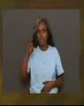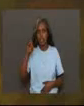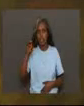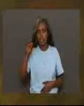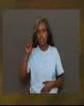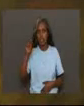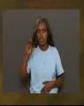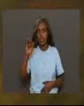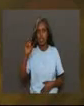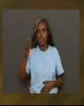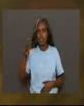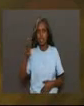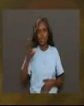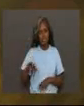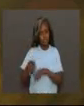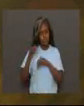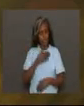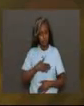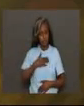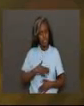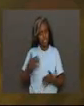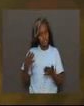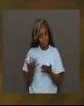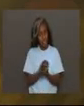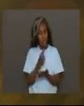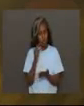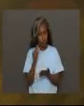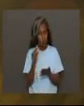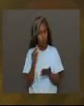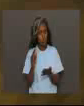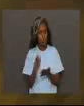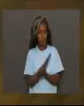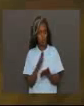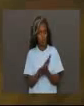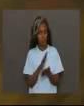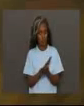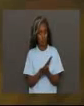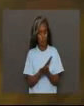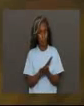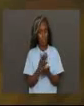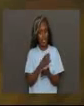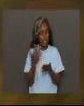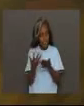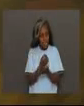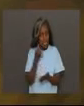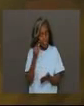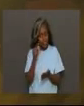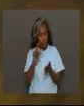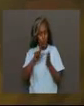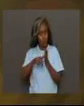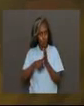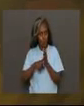Students, please take out a piece of notebook paper and take a few moments to write